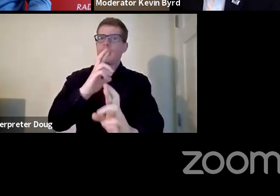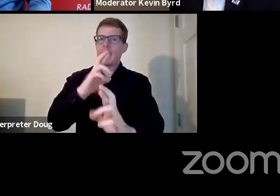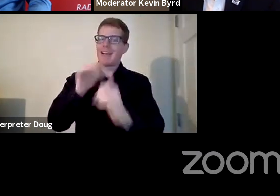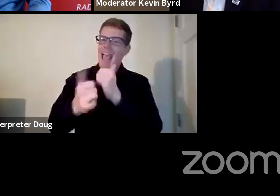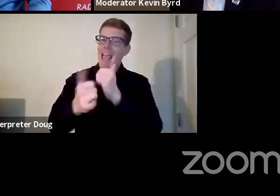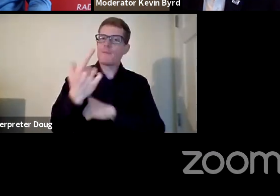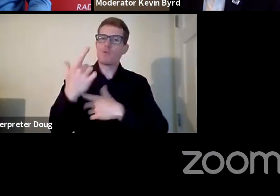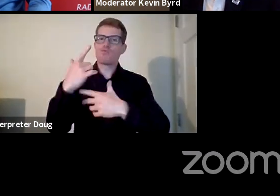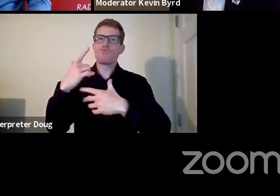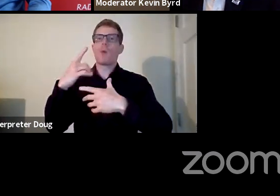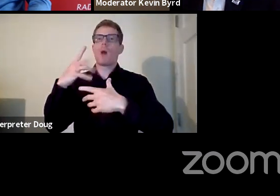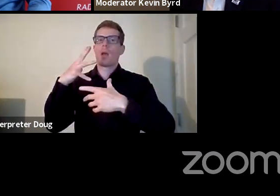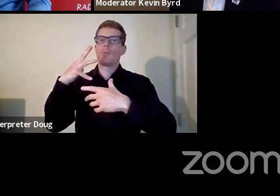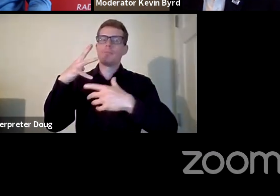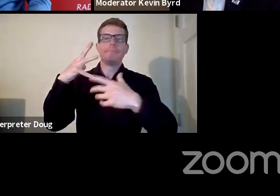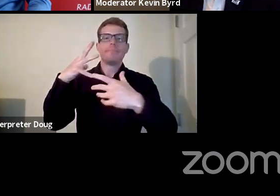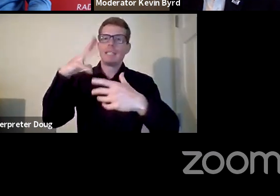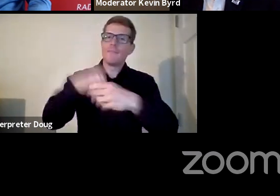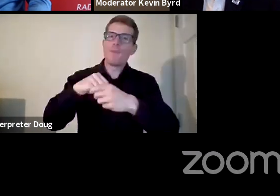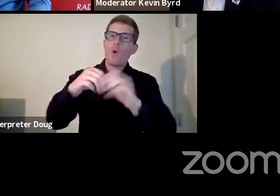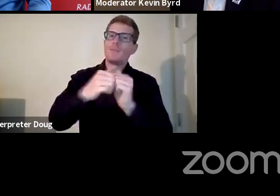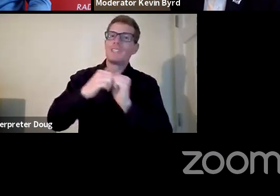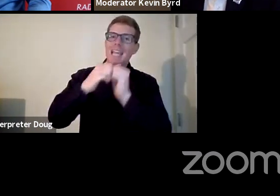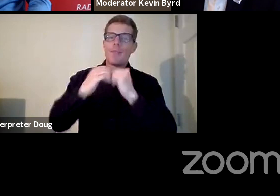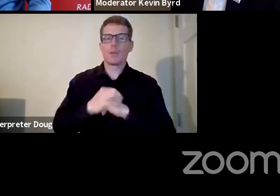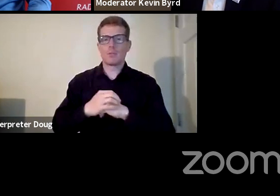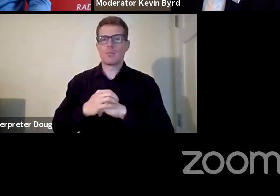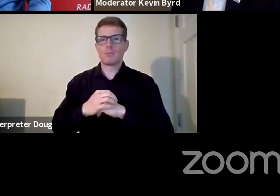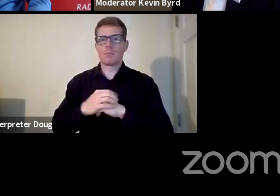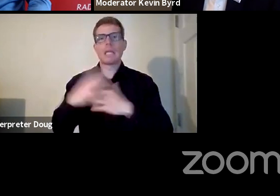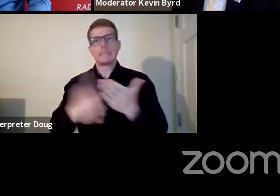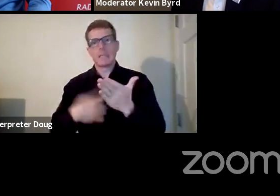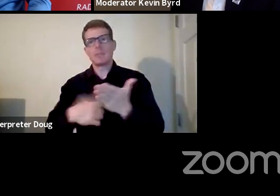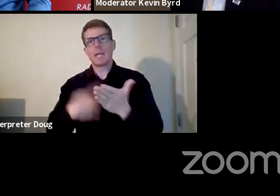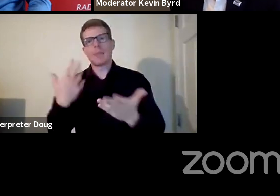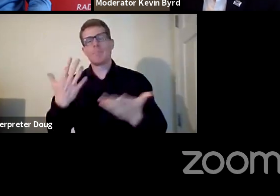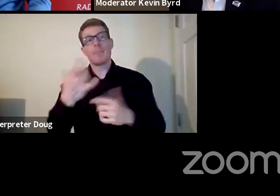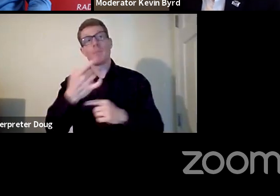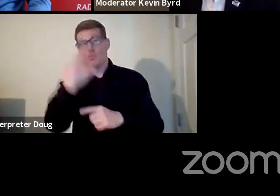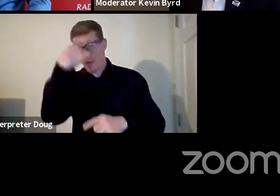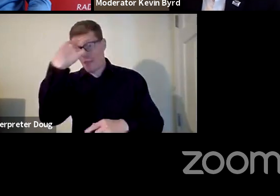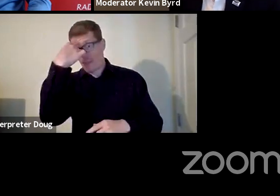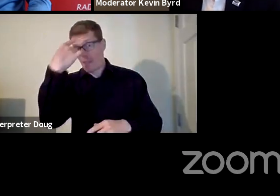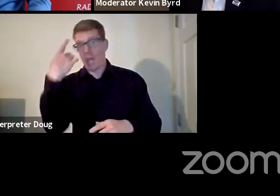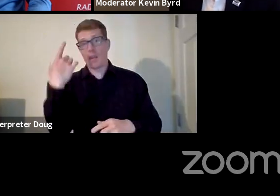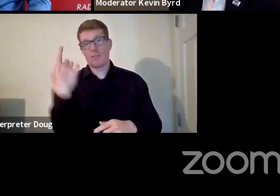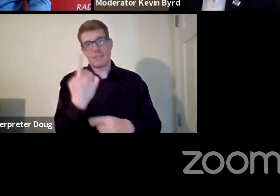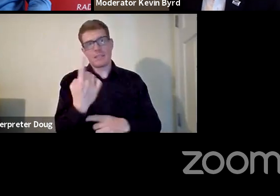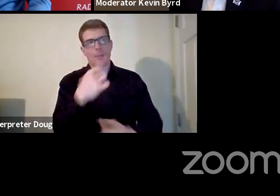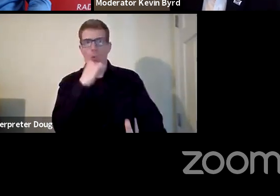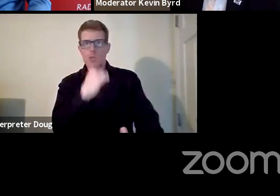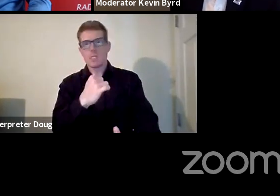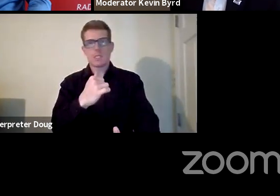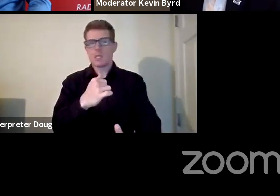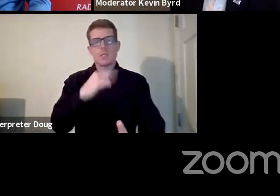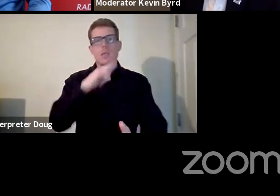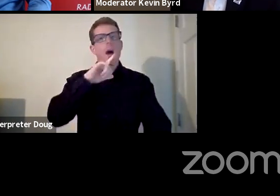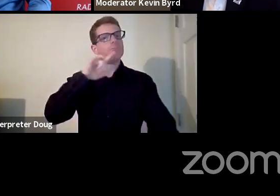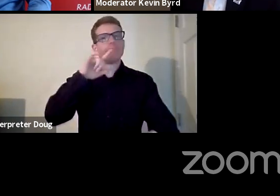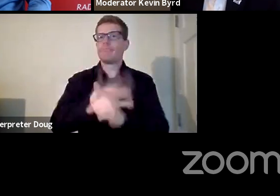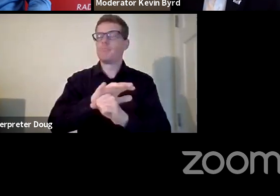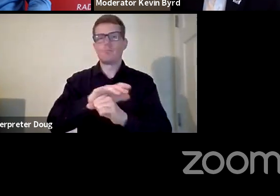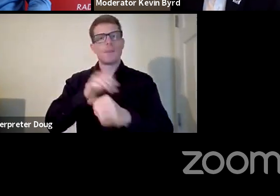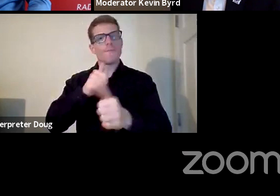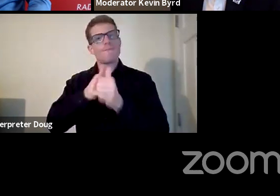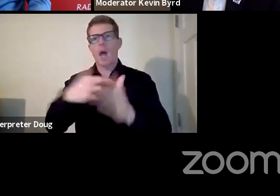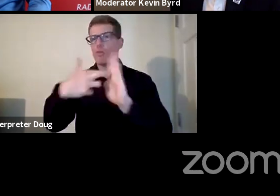there are times when you may think that someone's being non-compliant and you find out, oh, they actually are being compliant. So that's going to